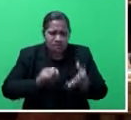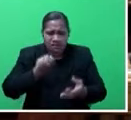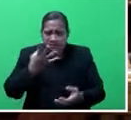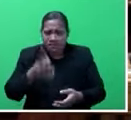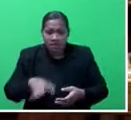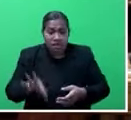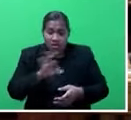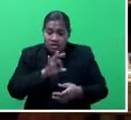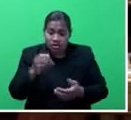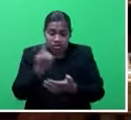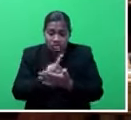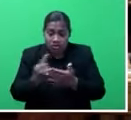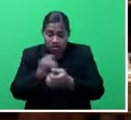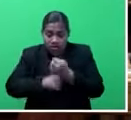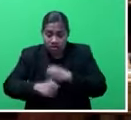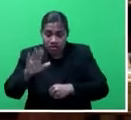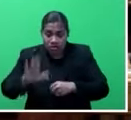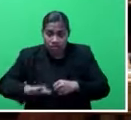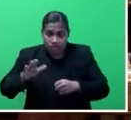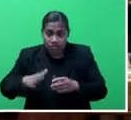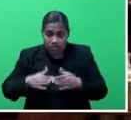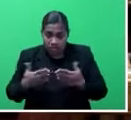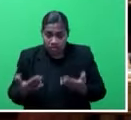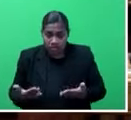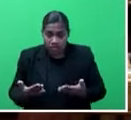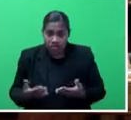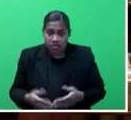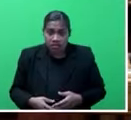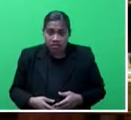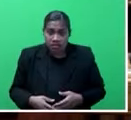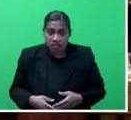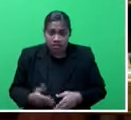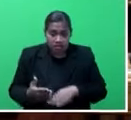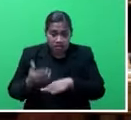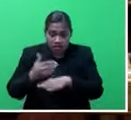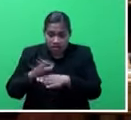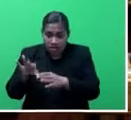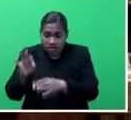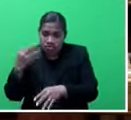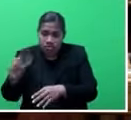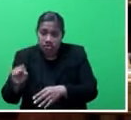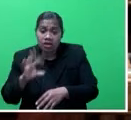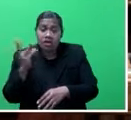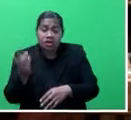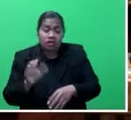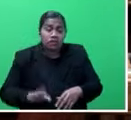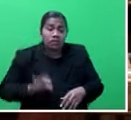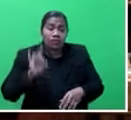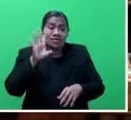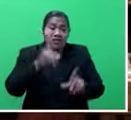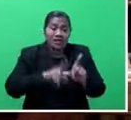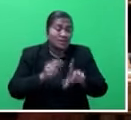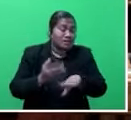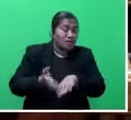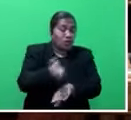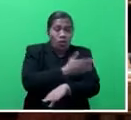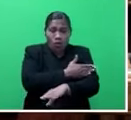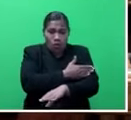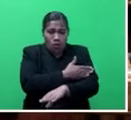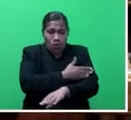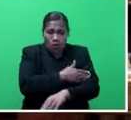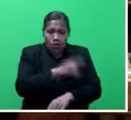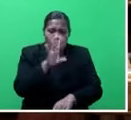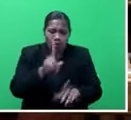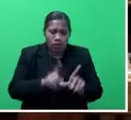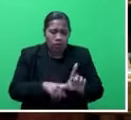now at the eve of the election. They were poor 10 years ago. And Honorable Biman Prasad said,